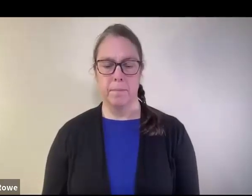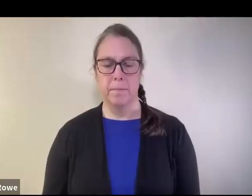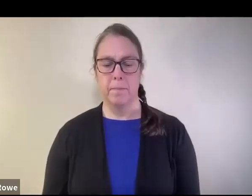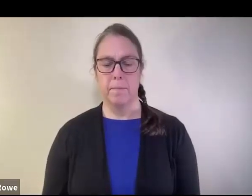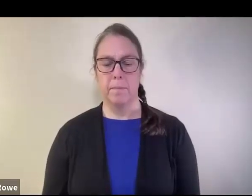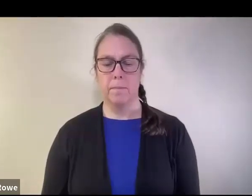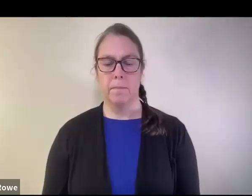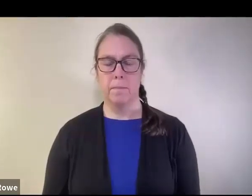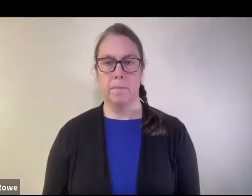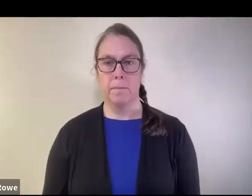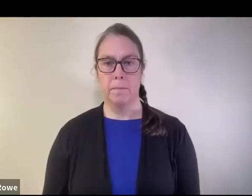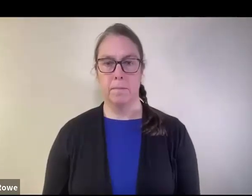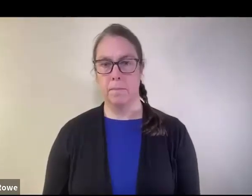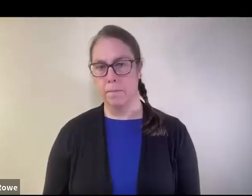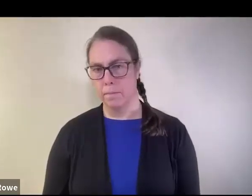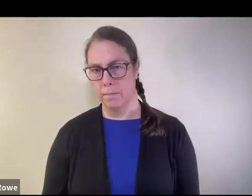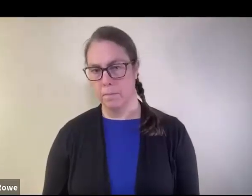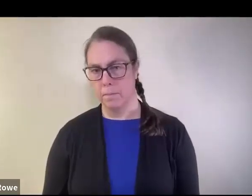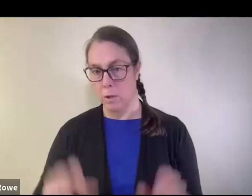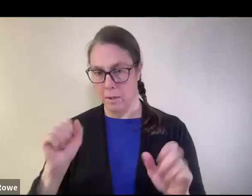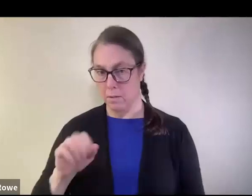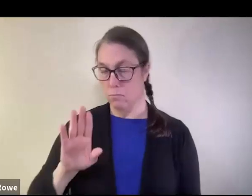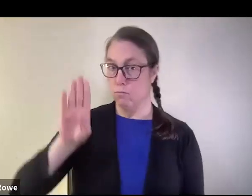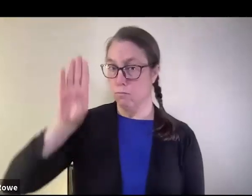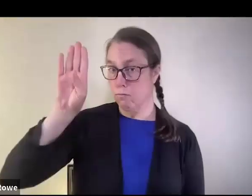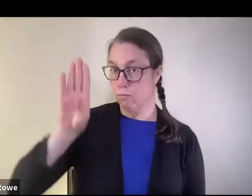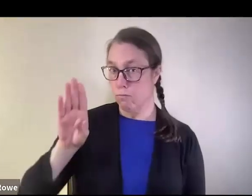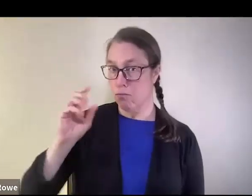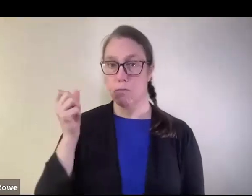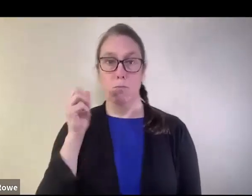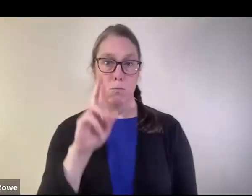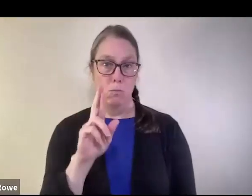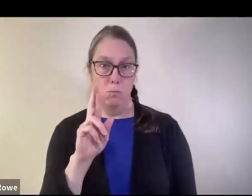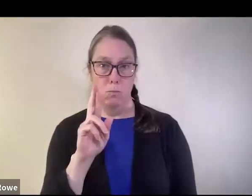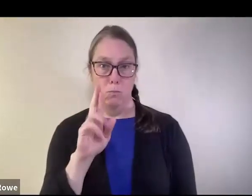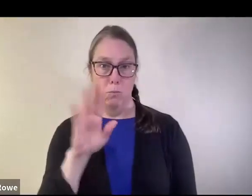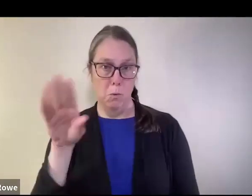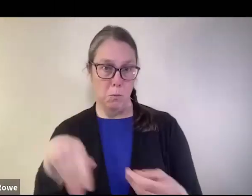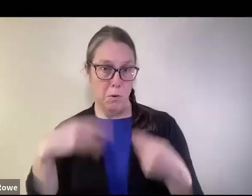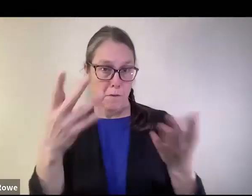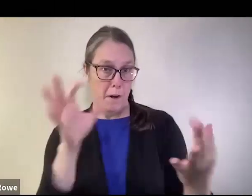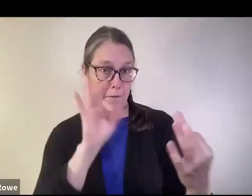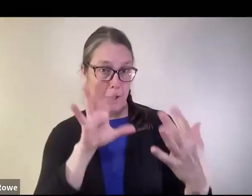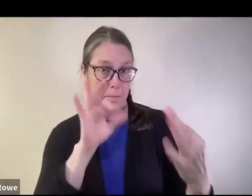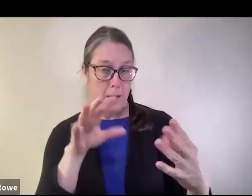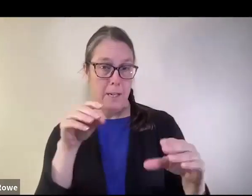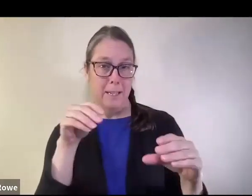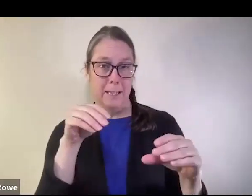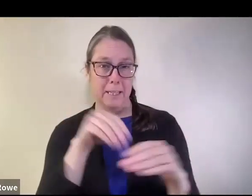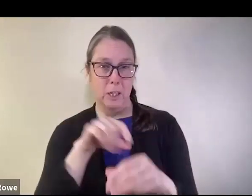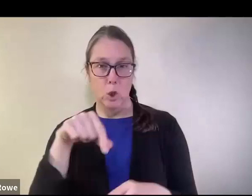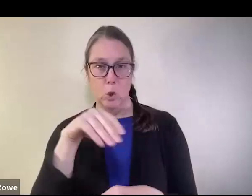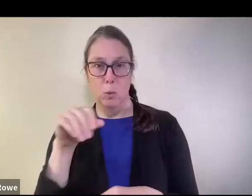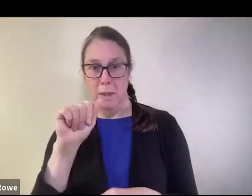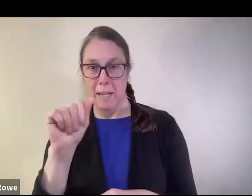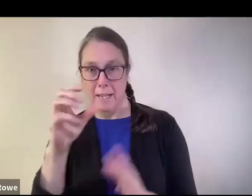And you can raise your hand or provide feedback in the Q&A